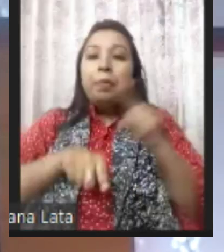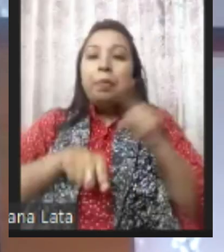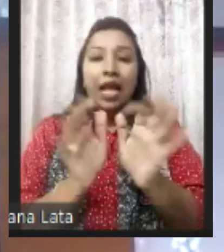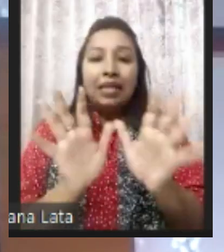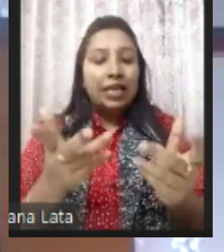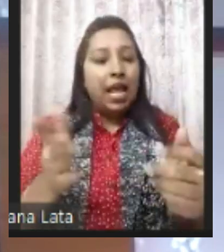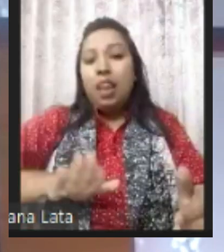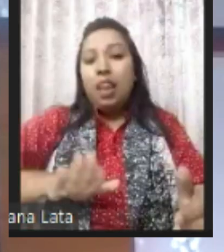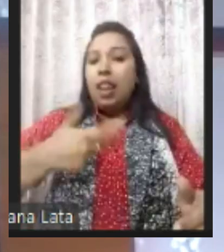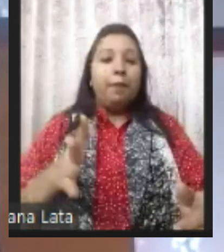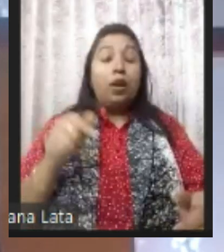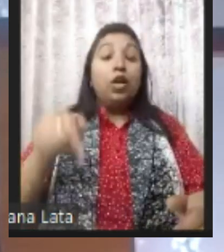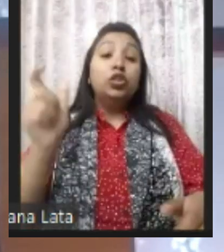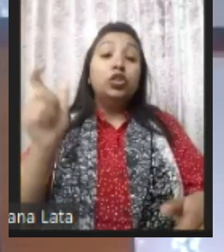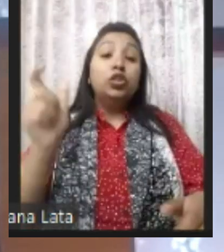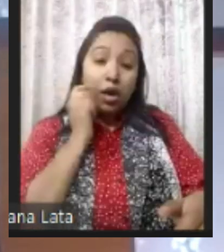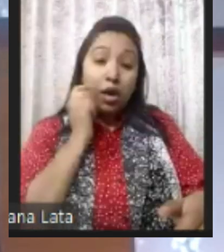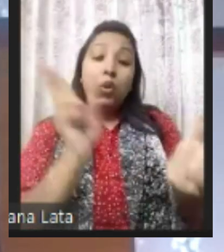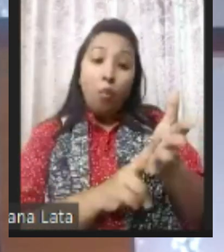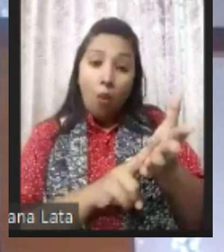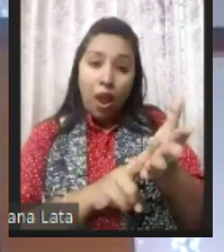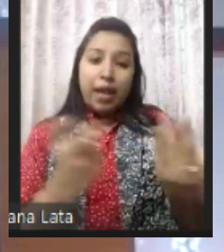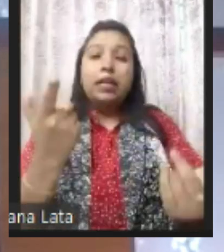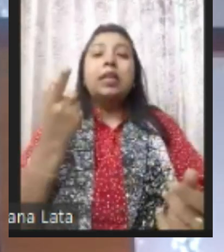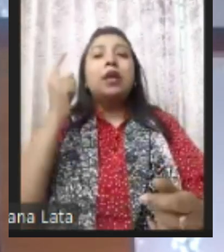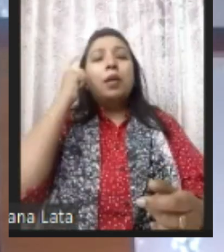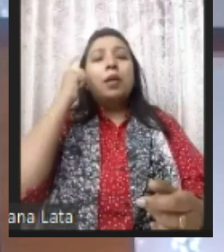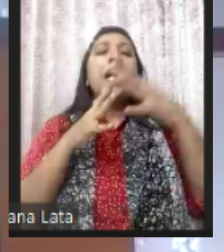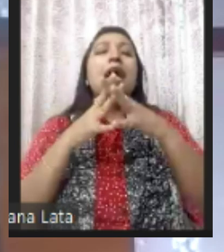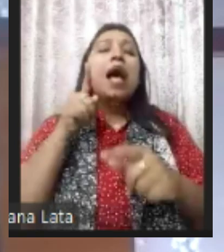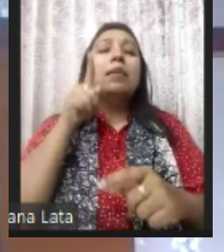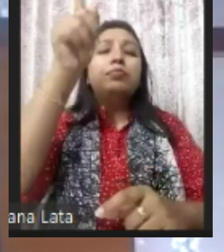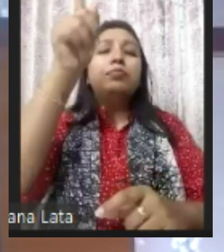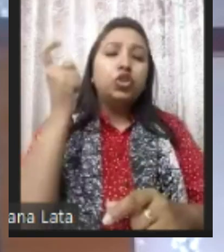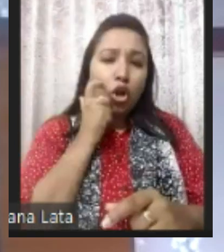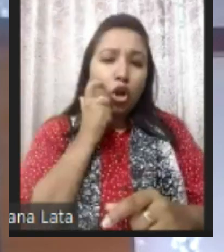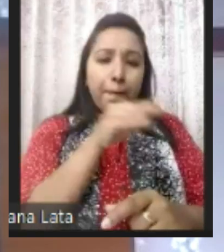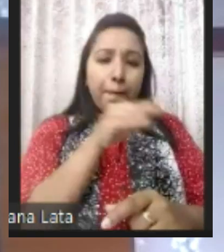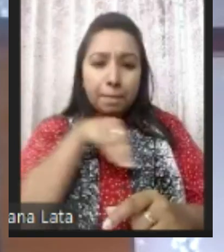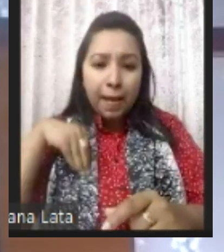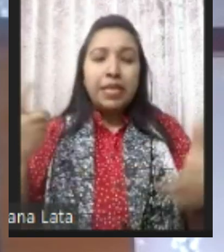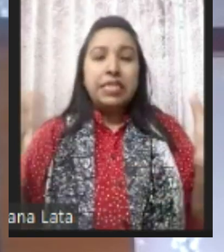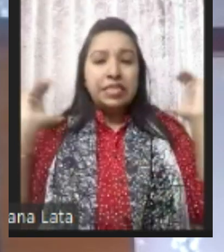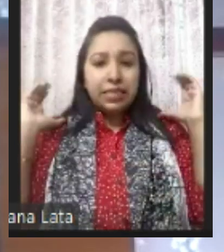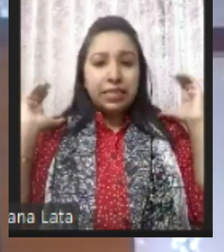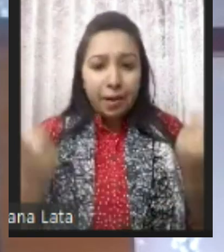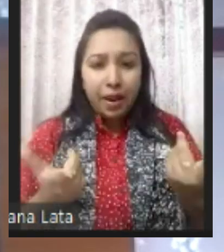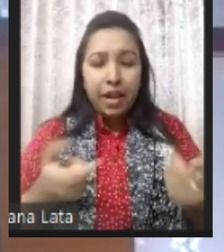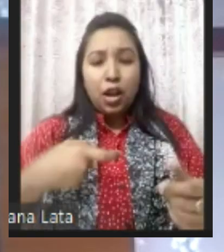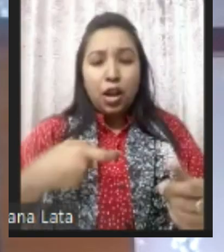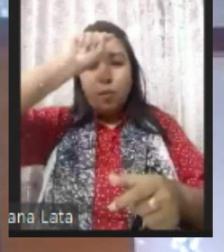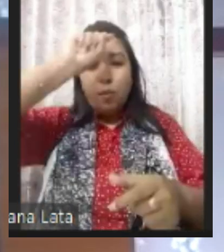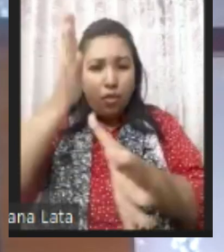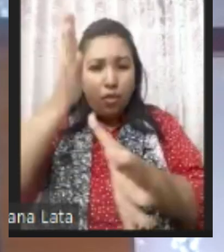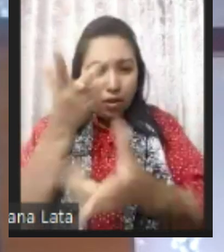the local governments, local departments of the different ministries who are working on the